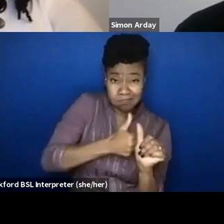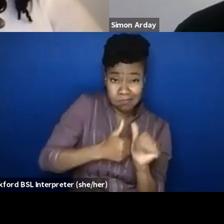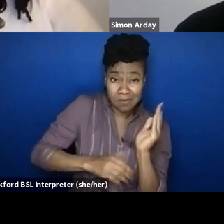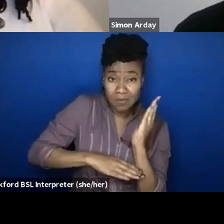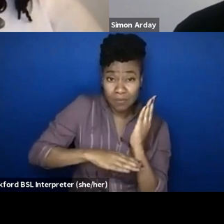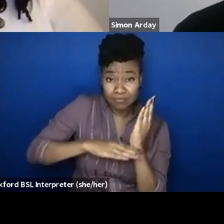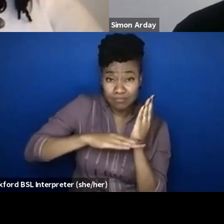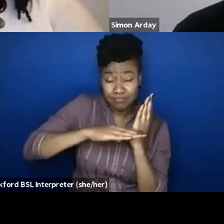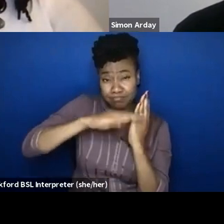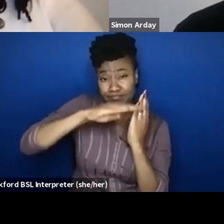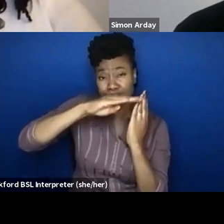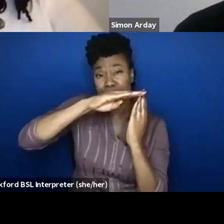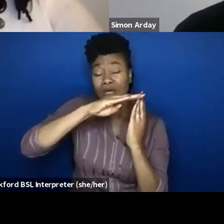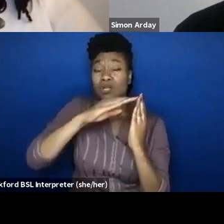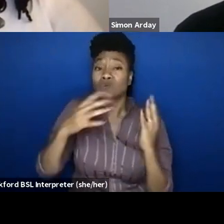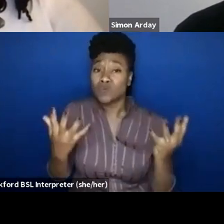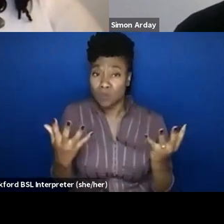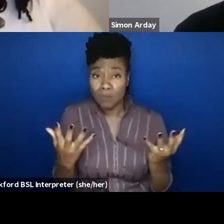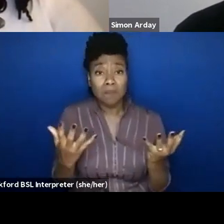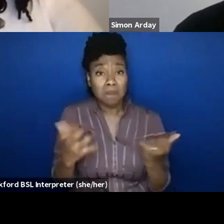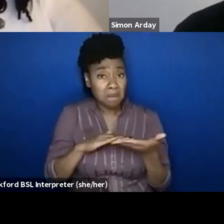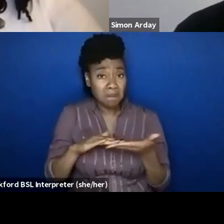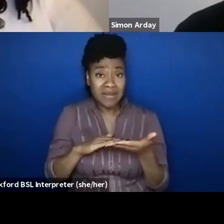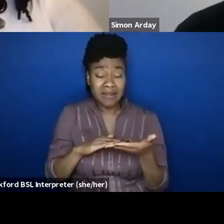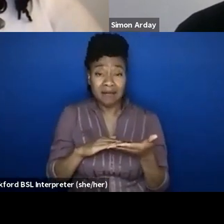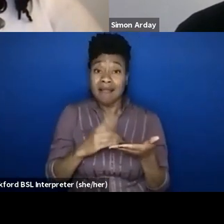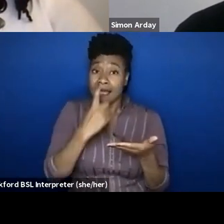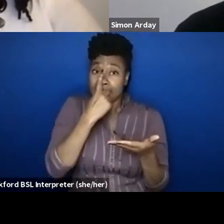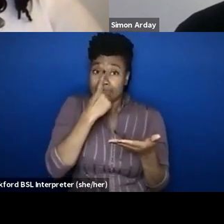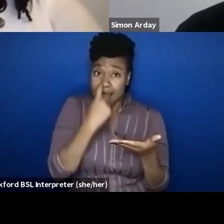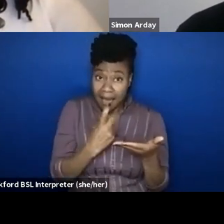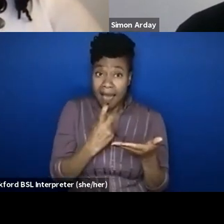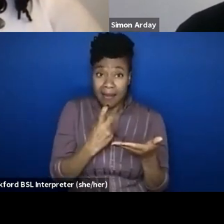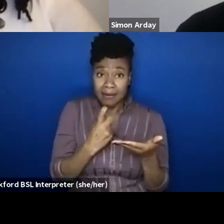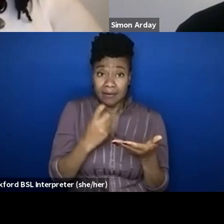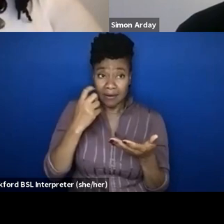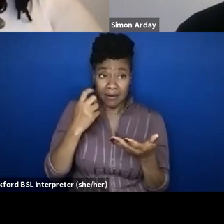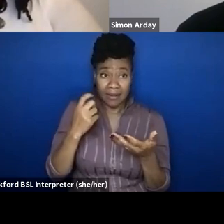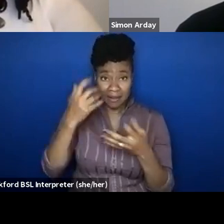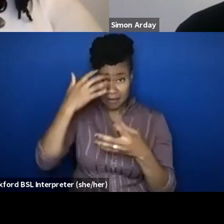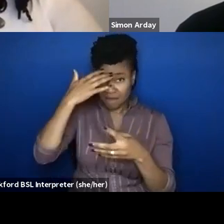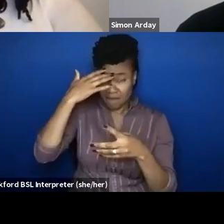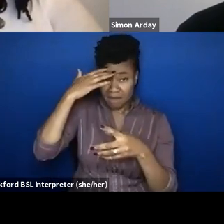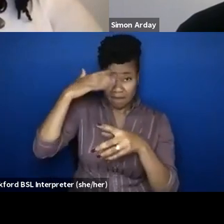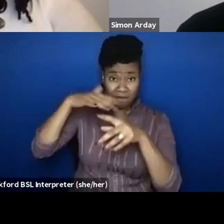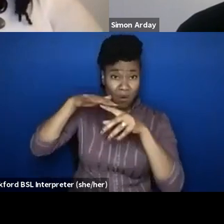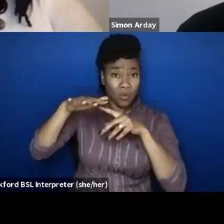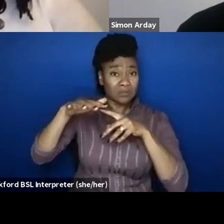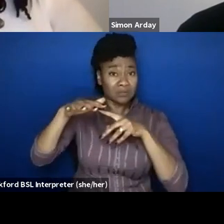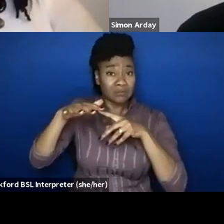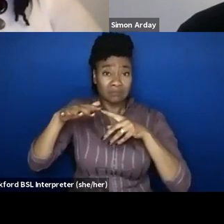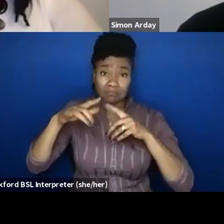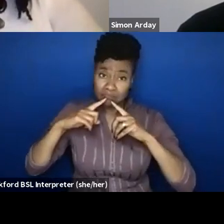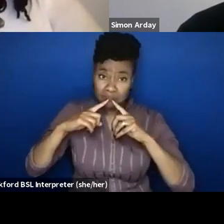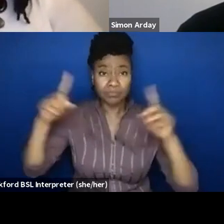to sort of rise up the ladder so that they can. Mm. Speak so that people can speak out, people